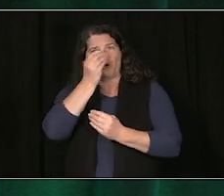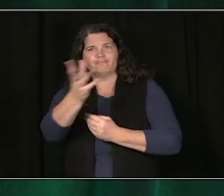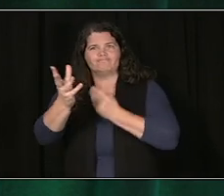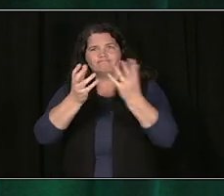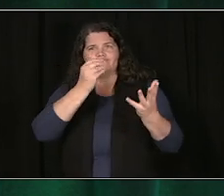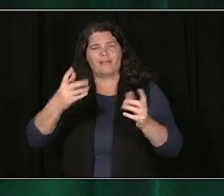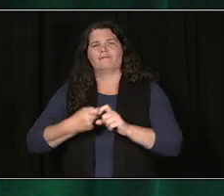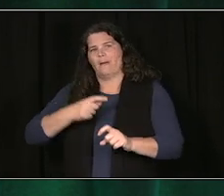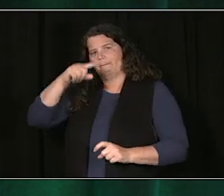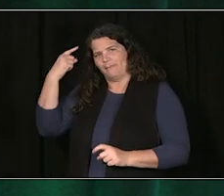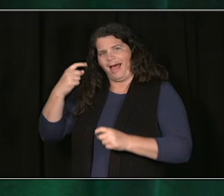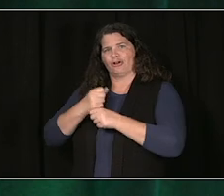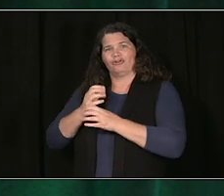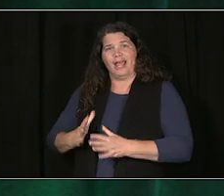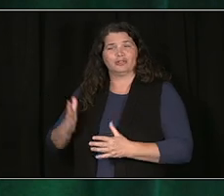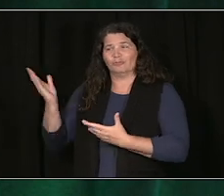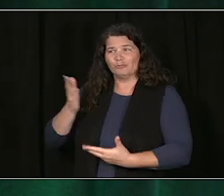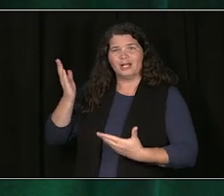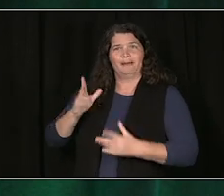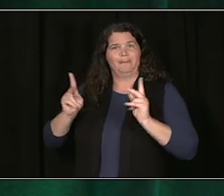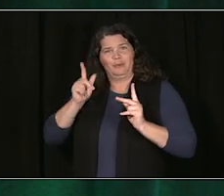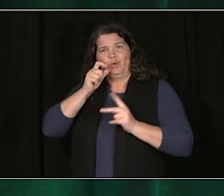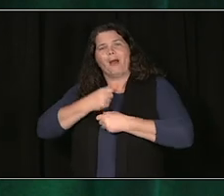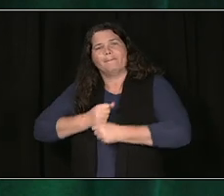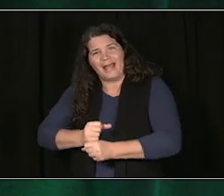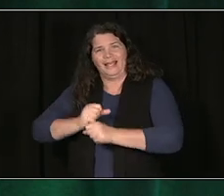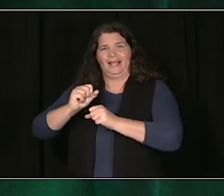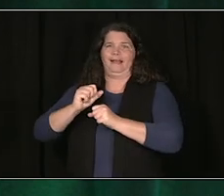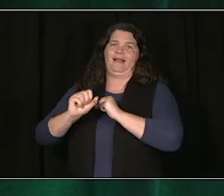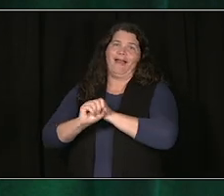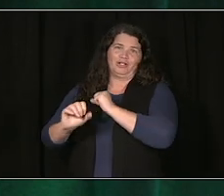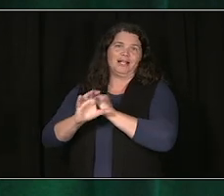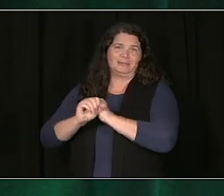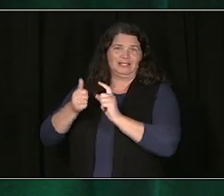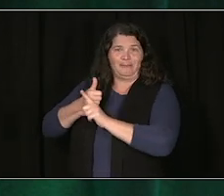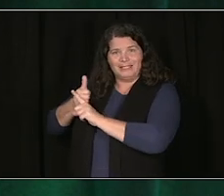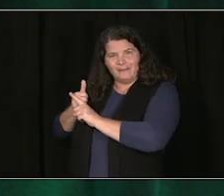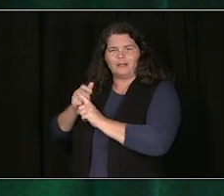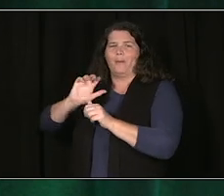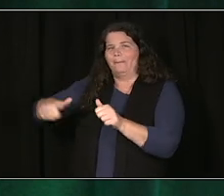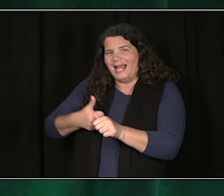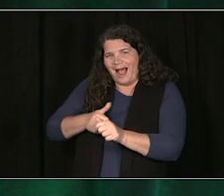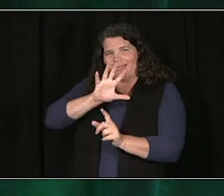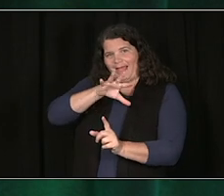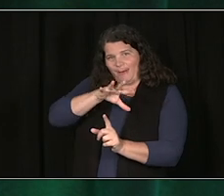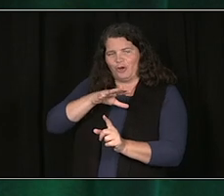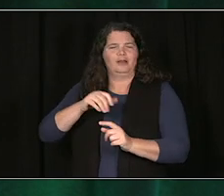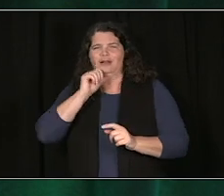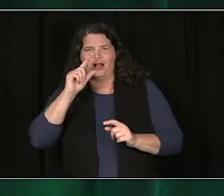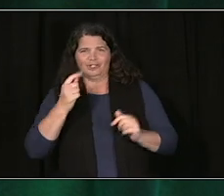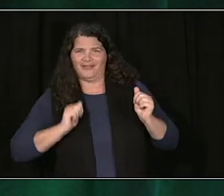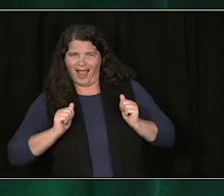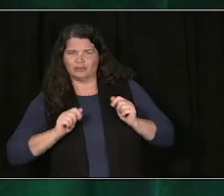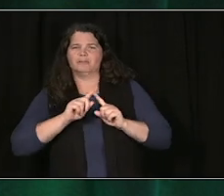in particular to advertising. So we want to see people behind the camera and in front of the camera,